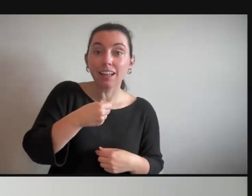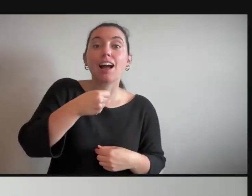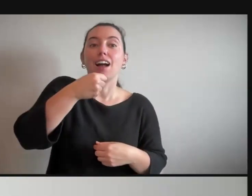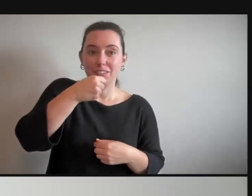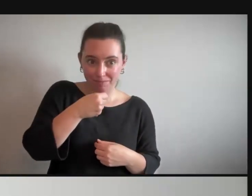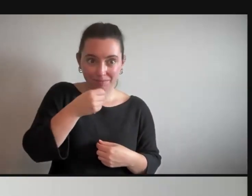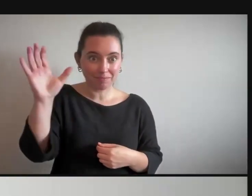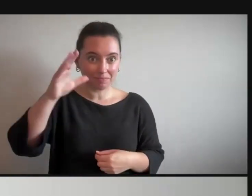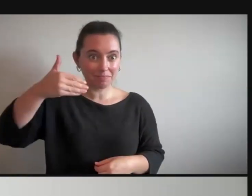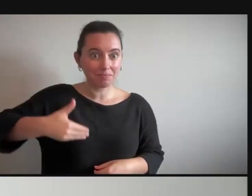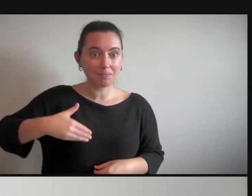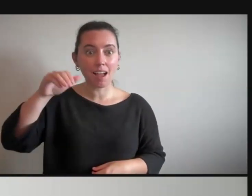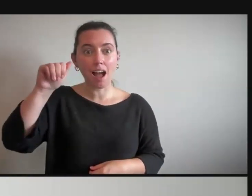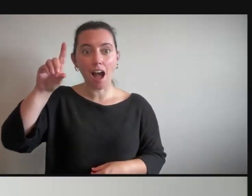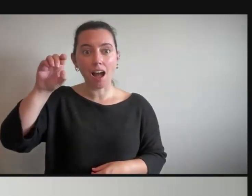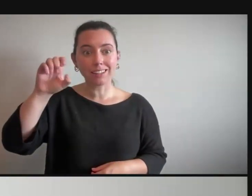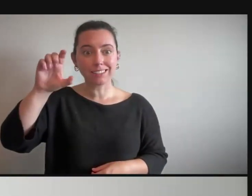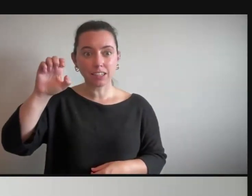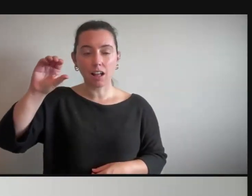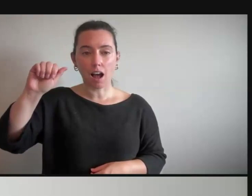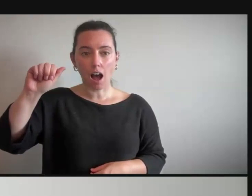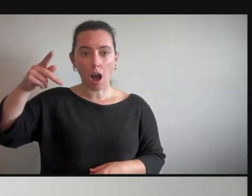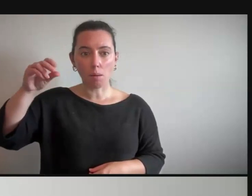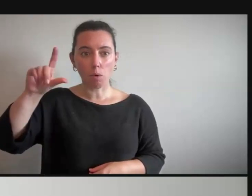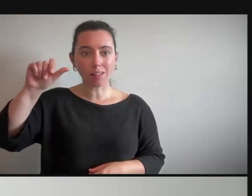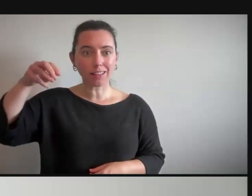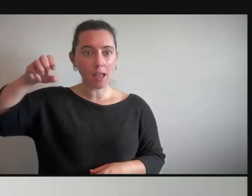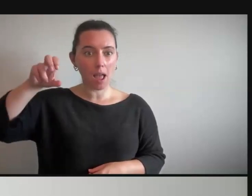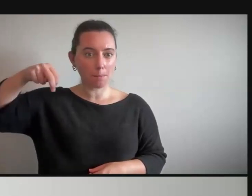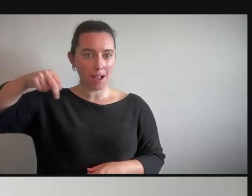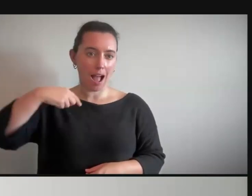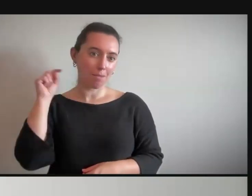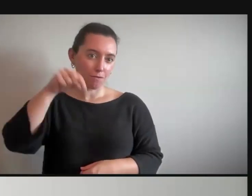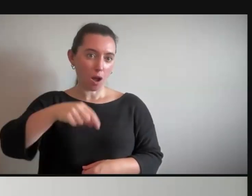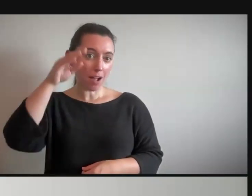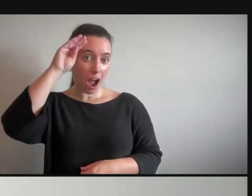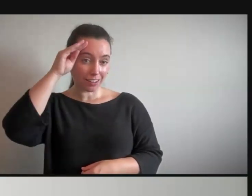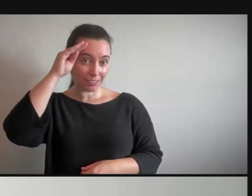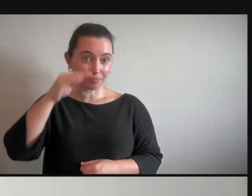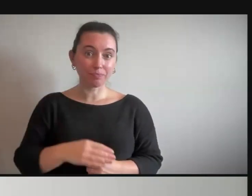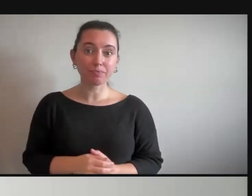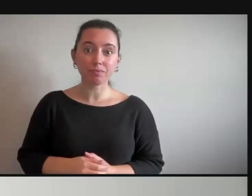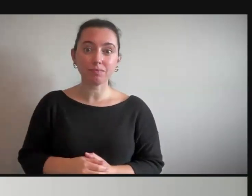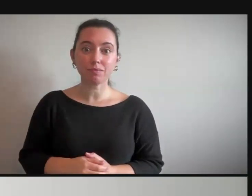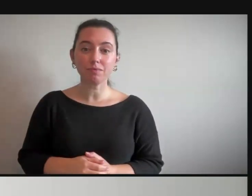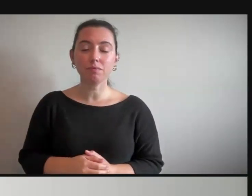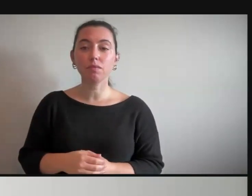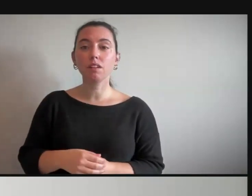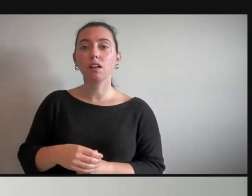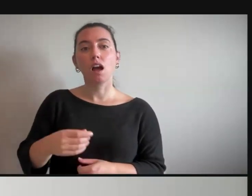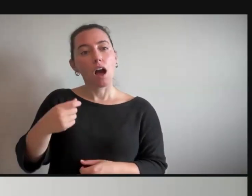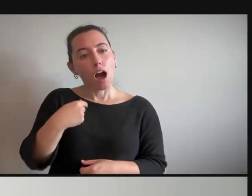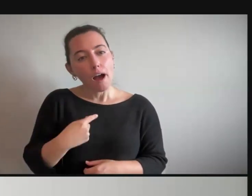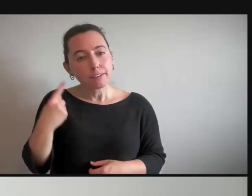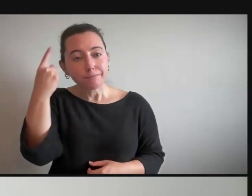I'm Adela Bullyman from Ireland. I'll stand up, sorry, Paul, so you can see me. And I was kind of wondering how we deal with the fact that